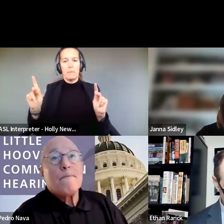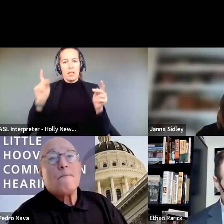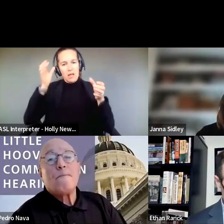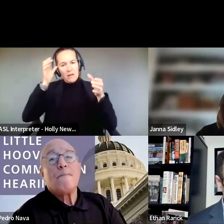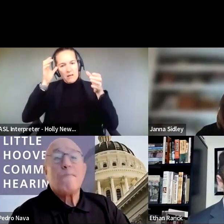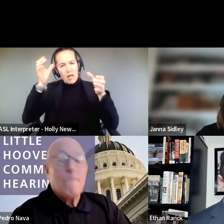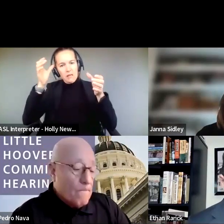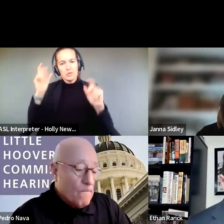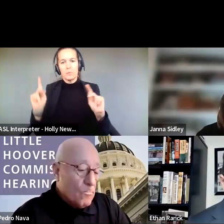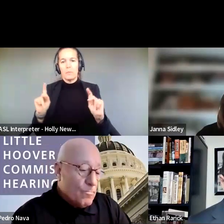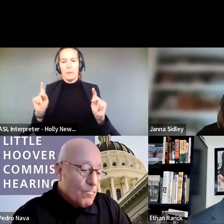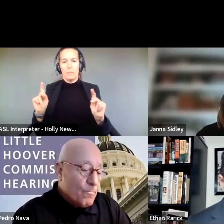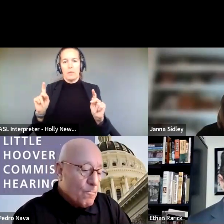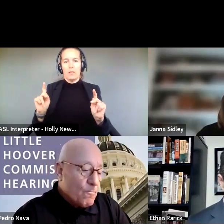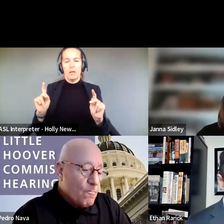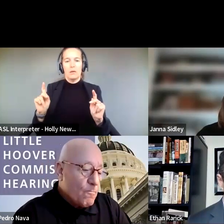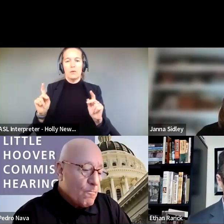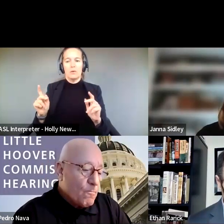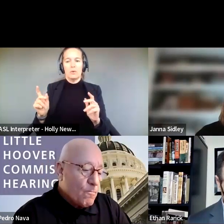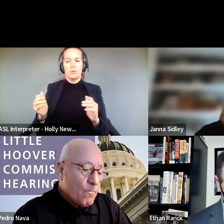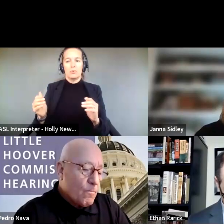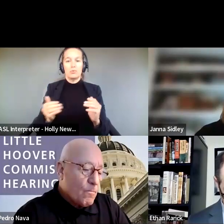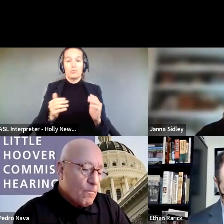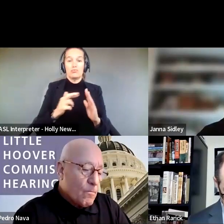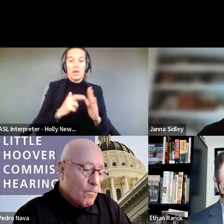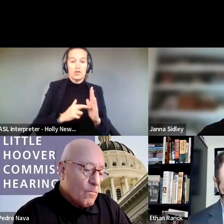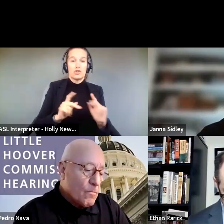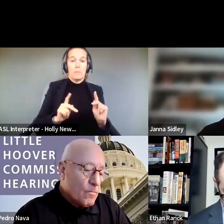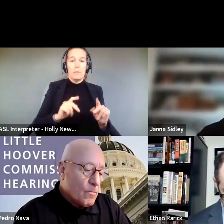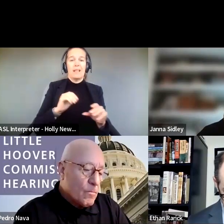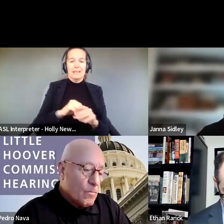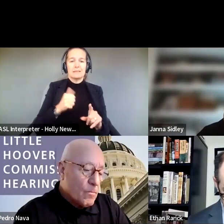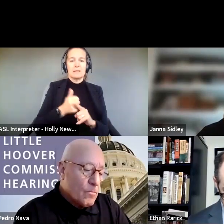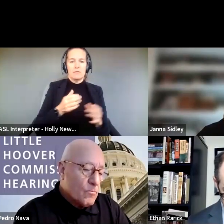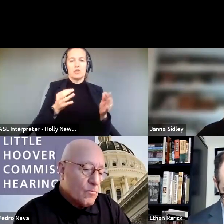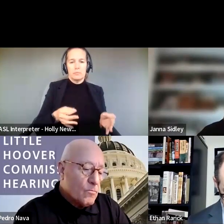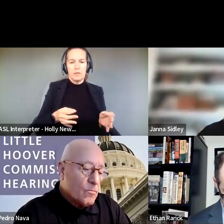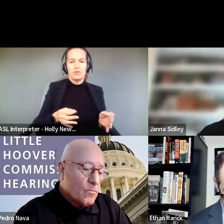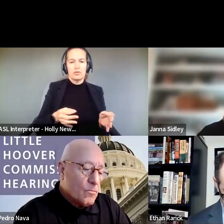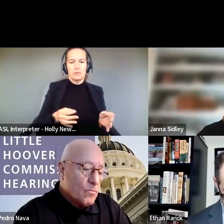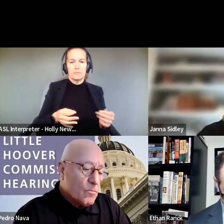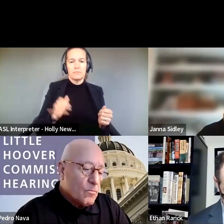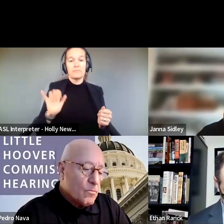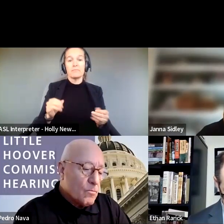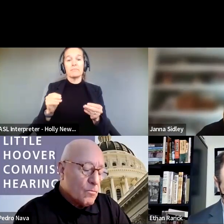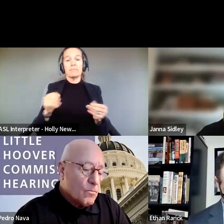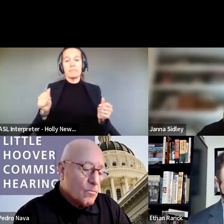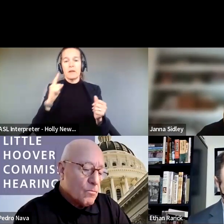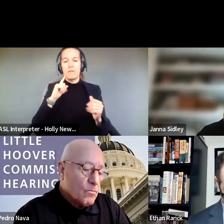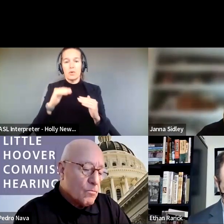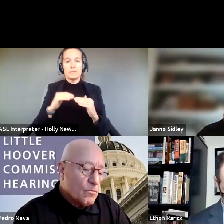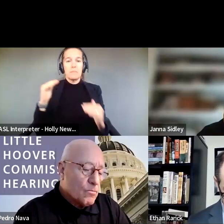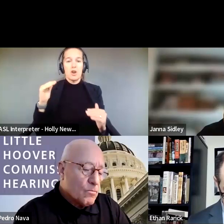to register people in self-determination. This is a solution for disparity.